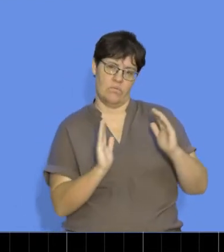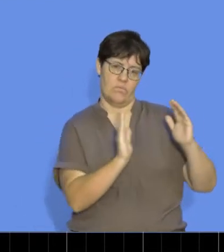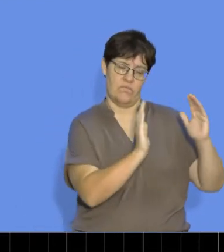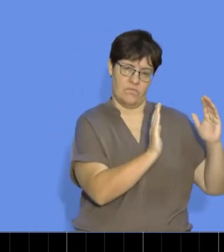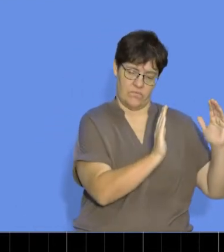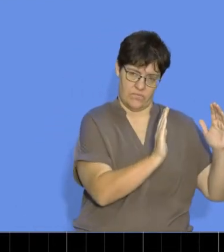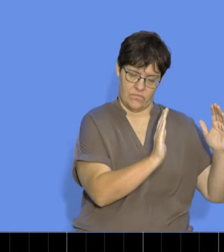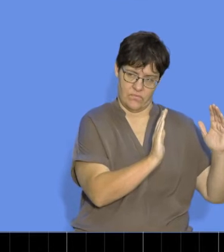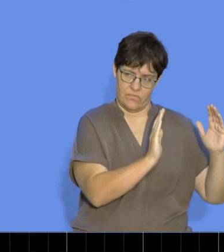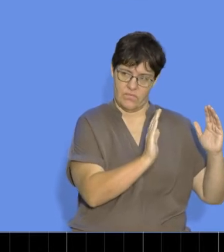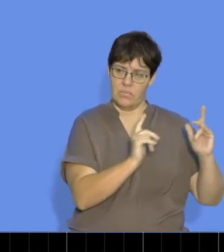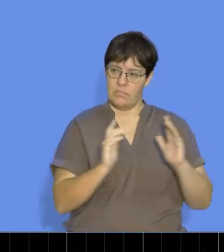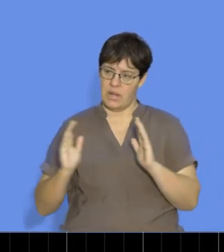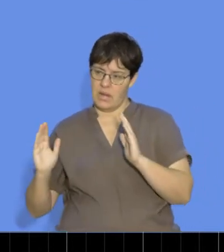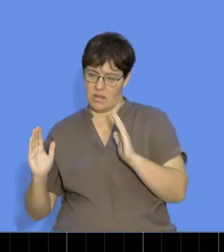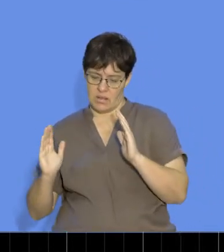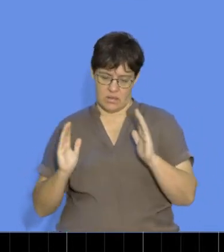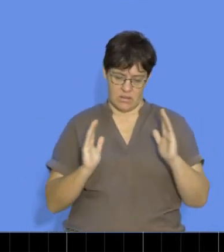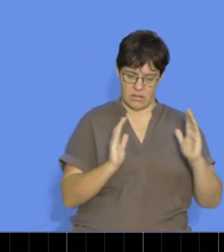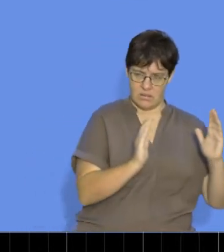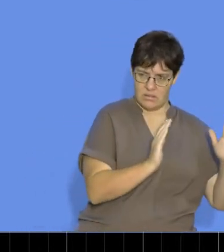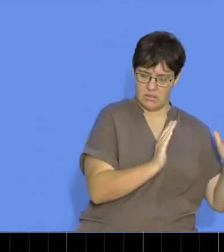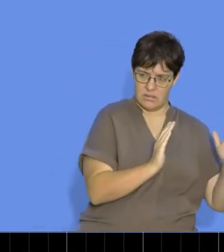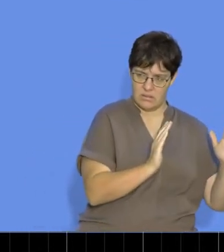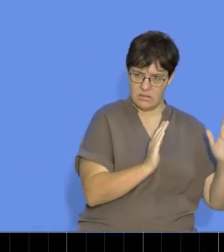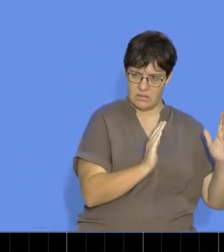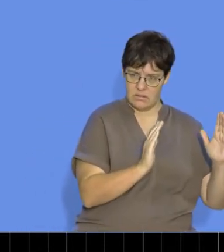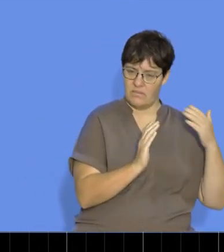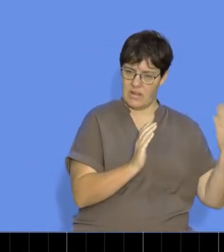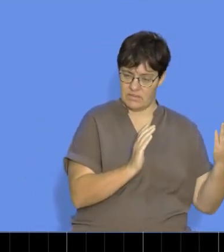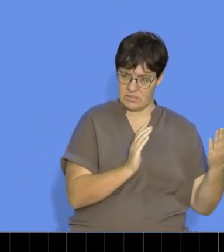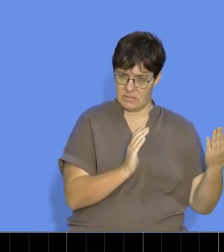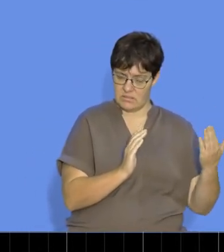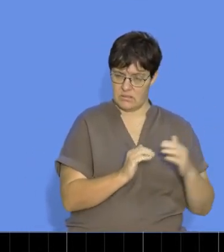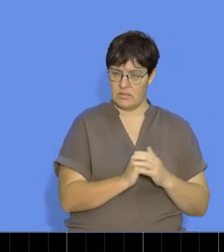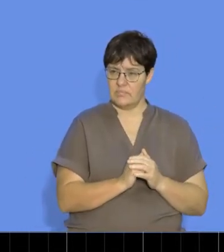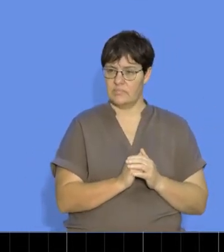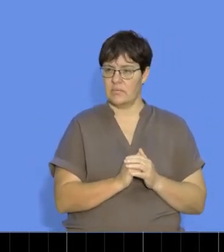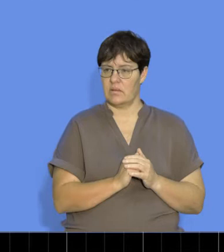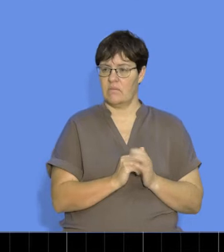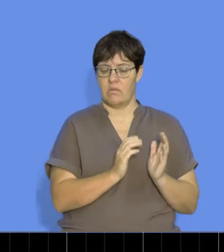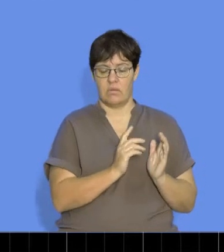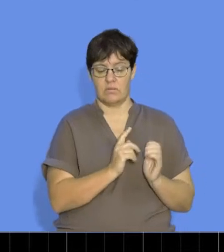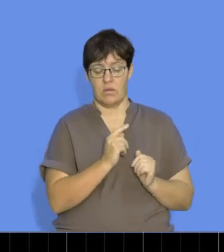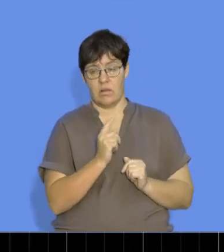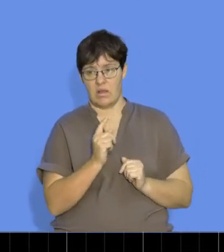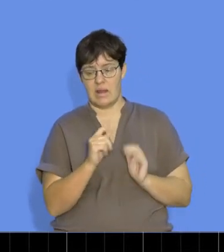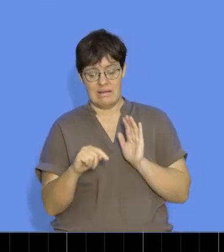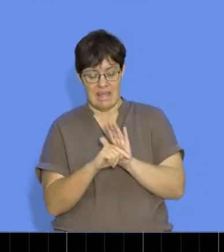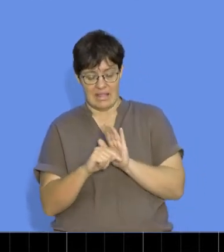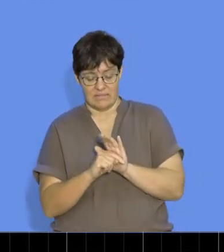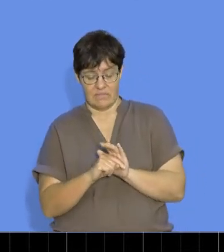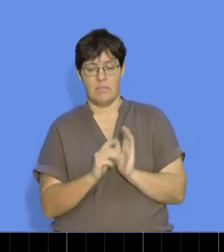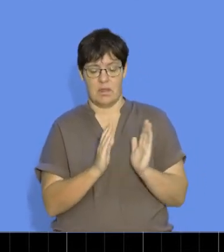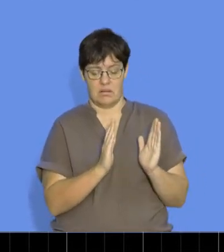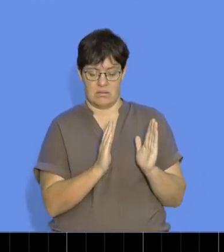that way and making it a positive, I am actually shifting it to the left-hand side. And as soon as I make it a